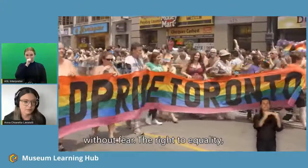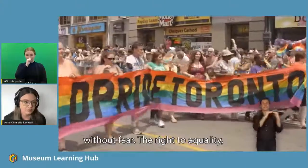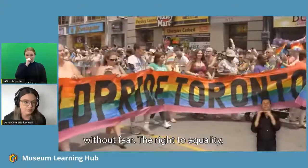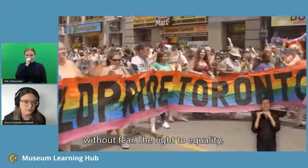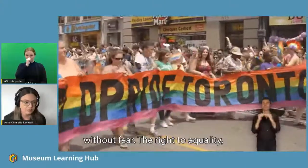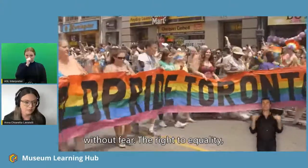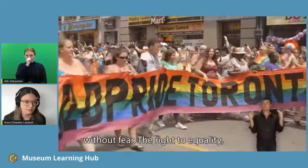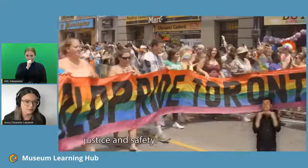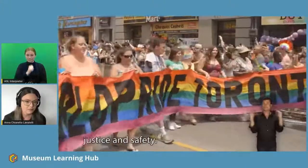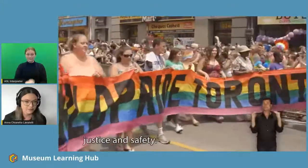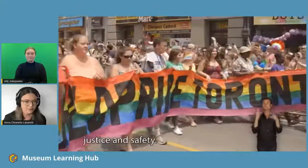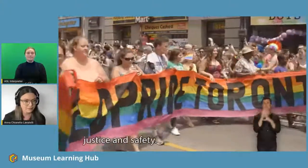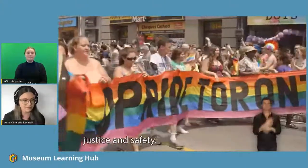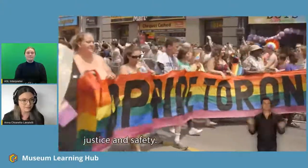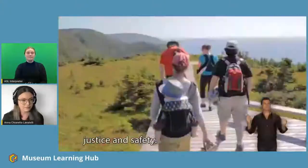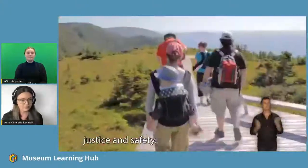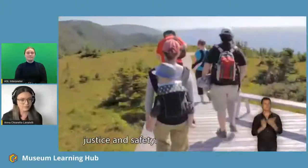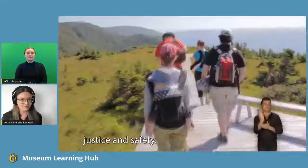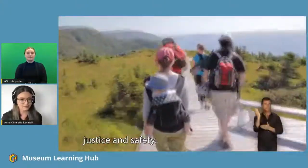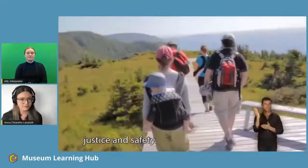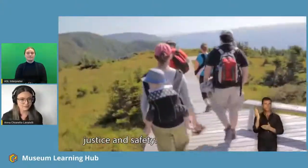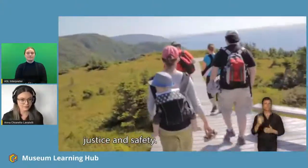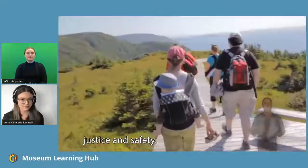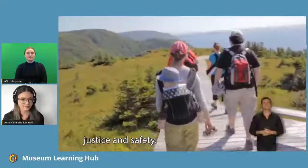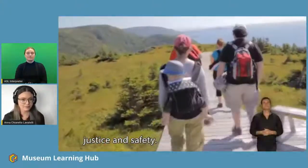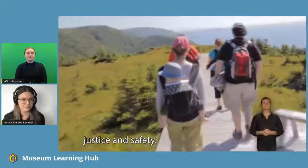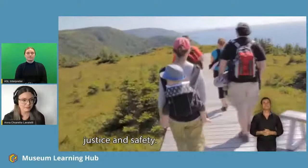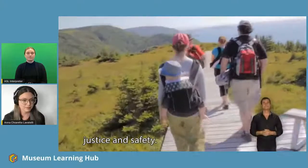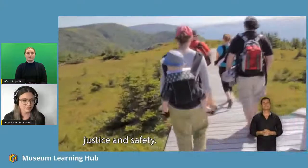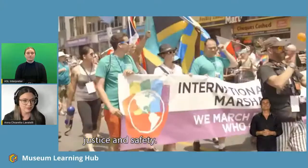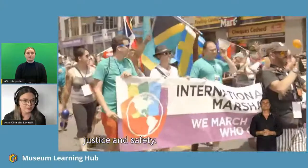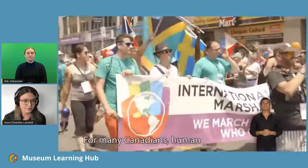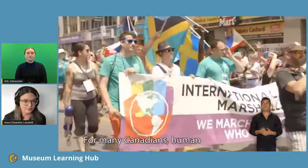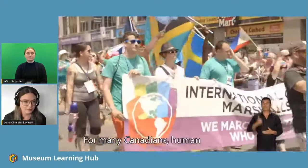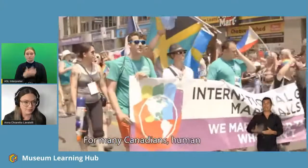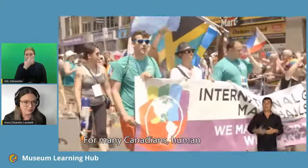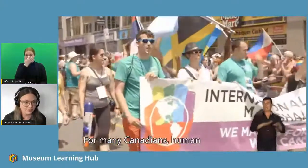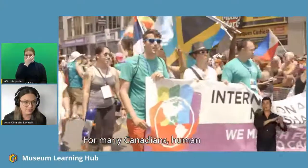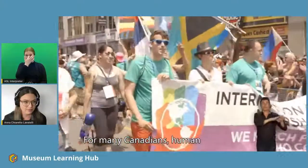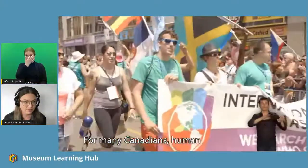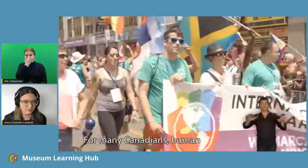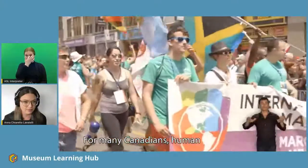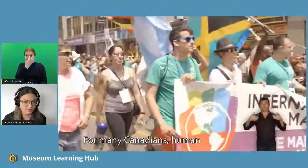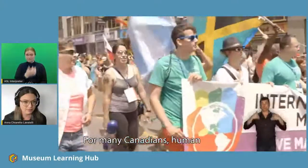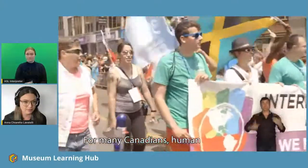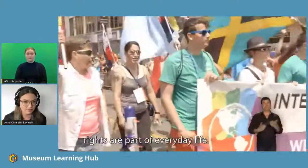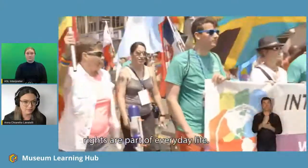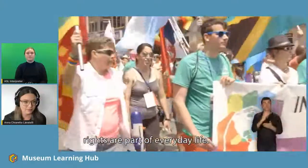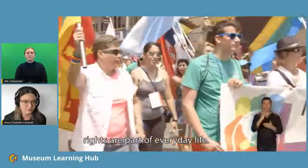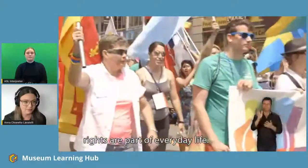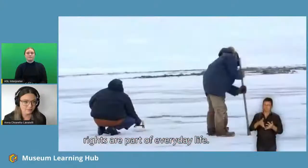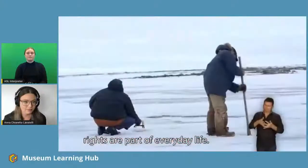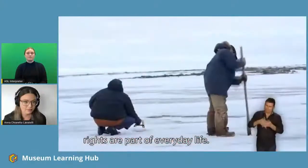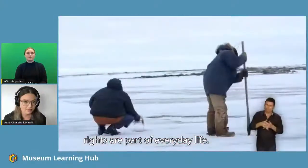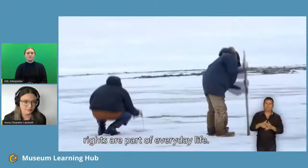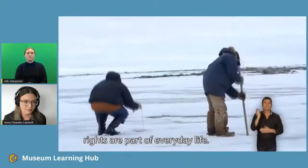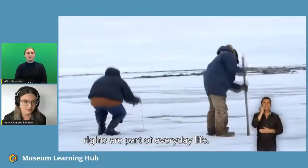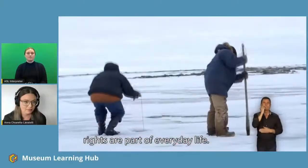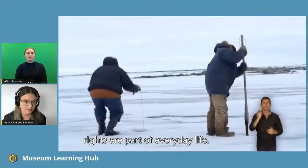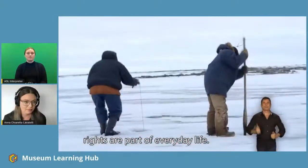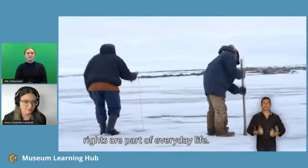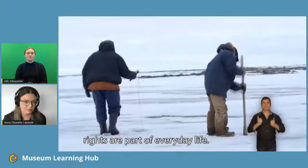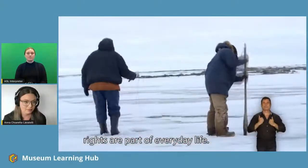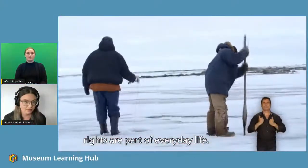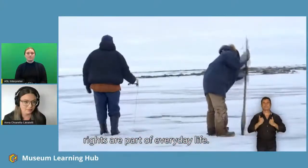right to equality, justice, and safety. For many Canadians, human rights are part of everyday